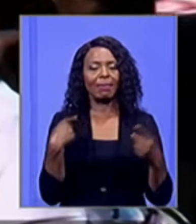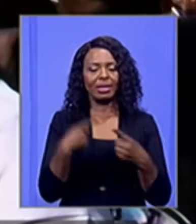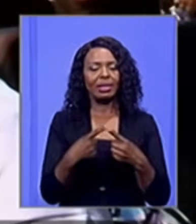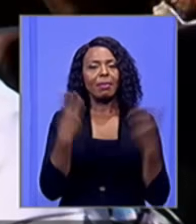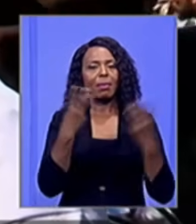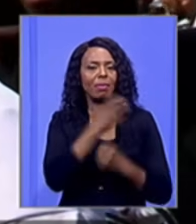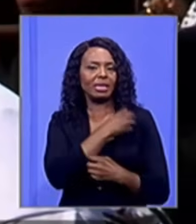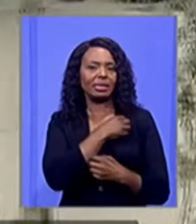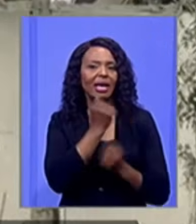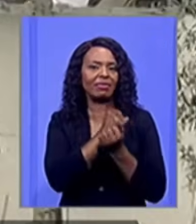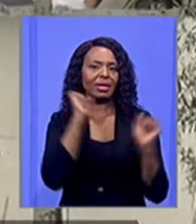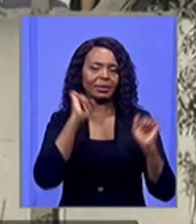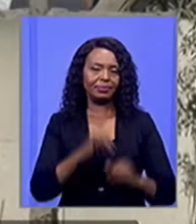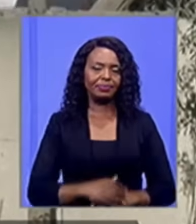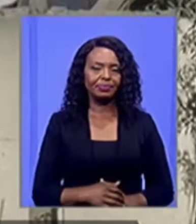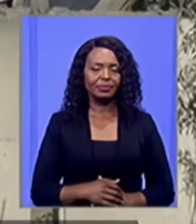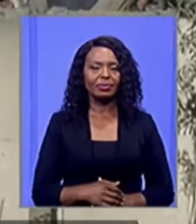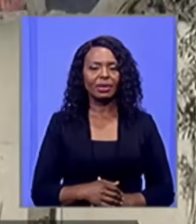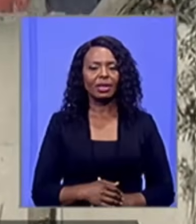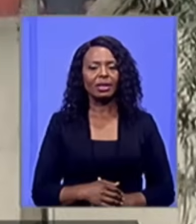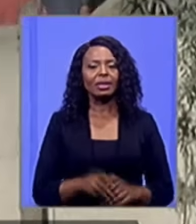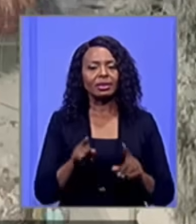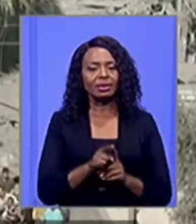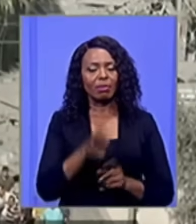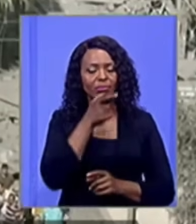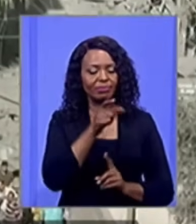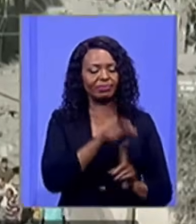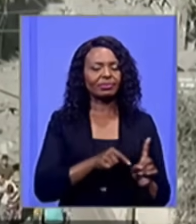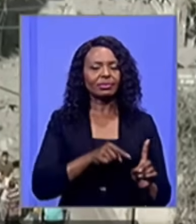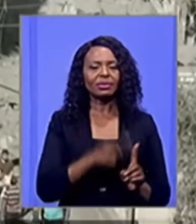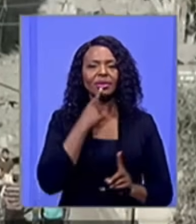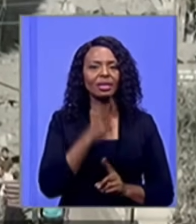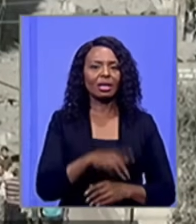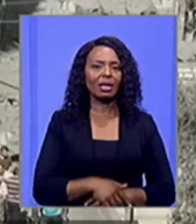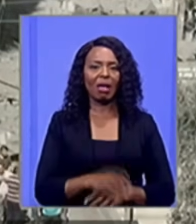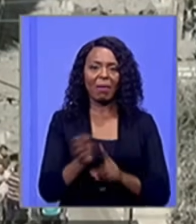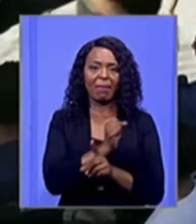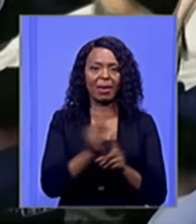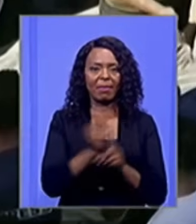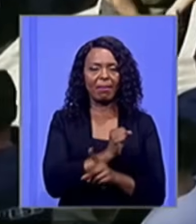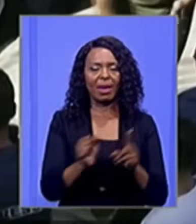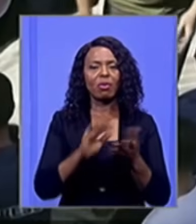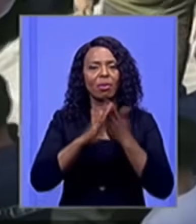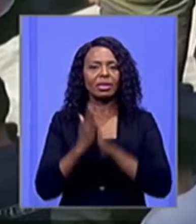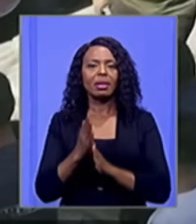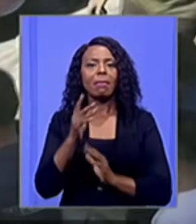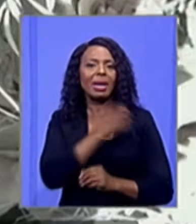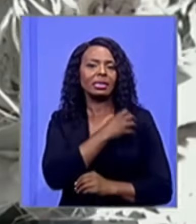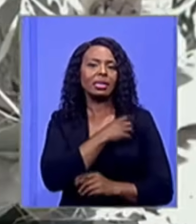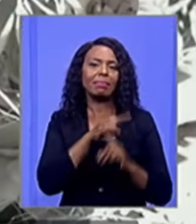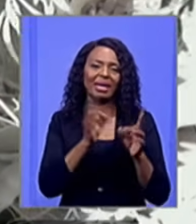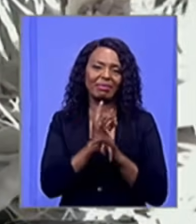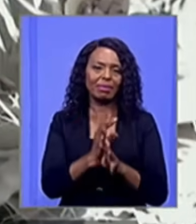of Palestine are free. Le nqosa la Israel lona le re ha se maikemisetso a bona ho sota ka baahi ba Palestina empa ba lwantsha